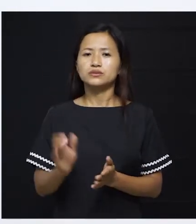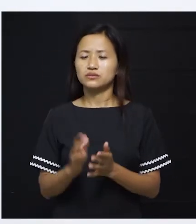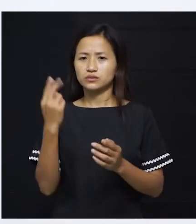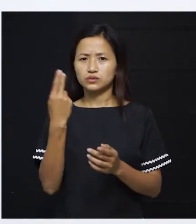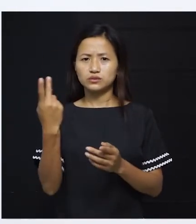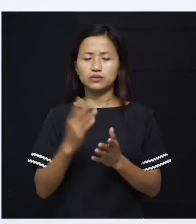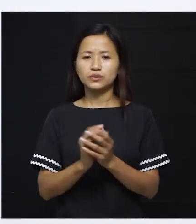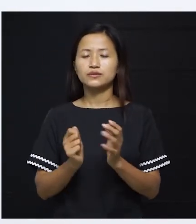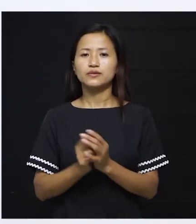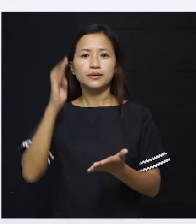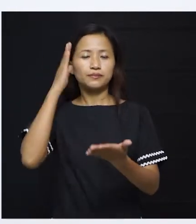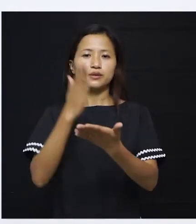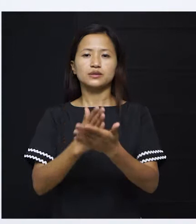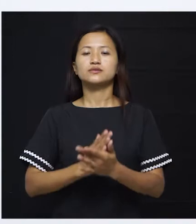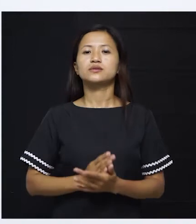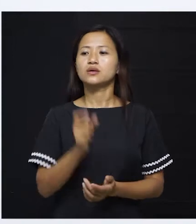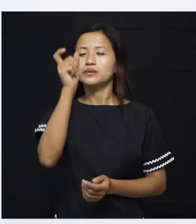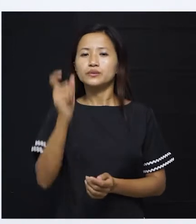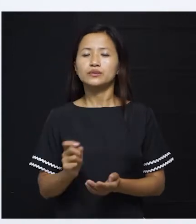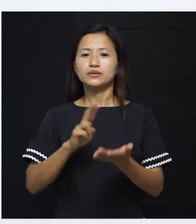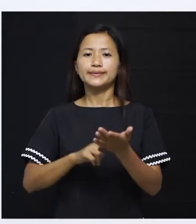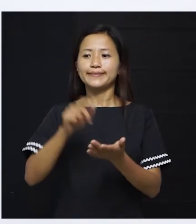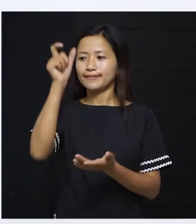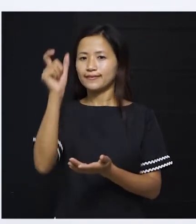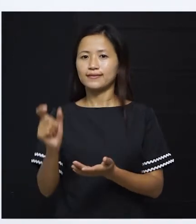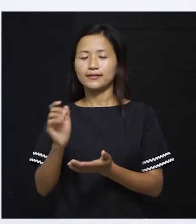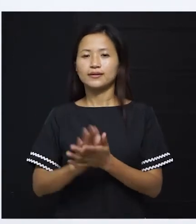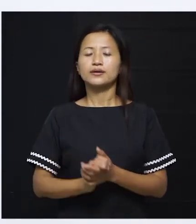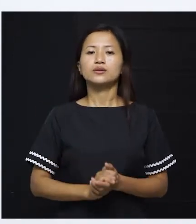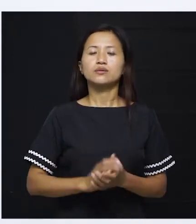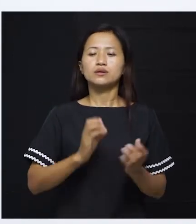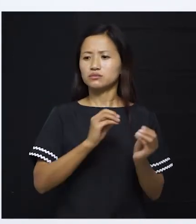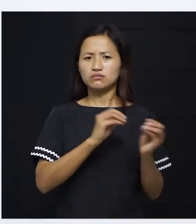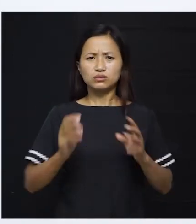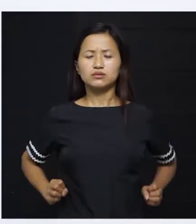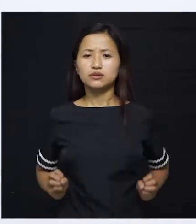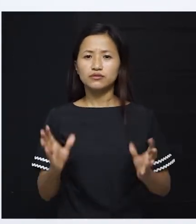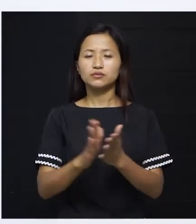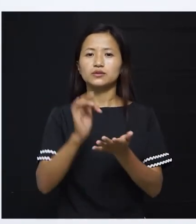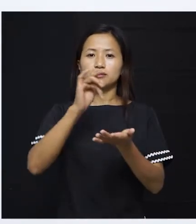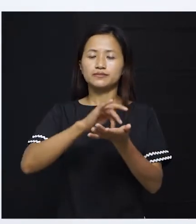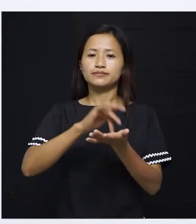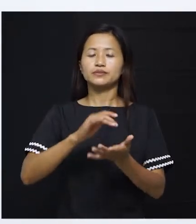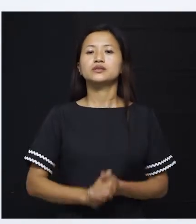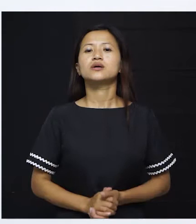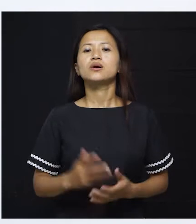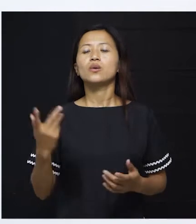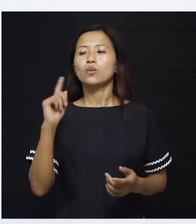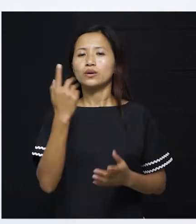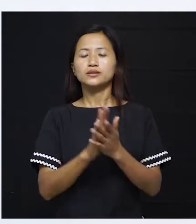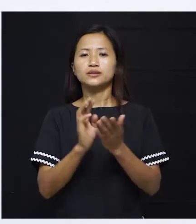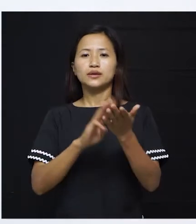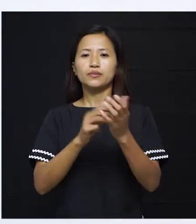because it is believed that the word Naga has been originated from this places. One is the